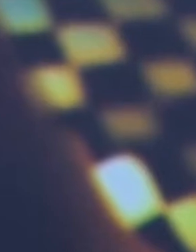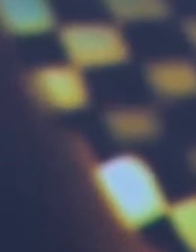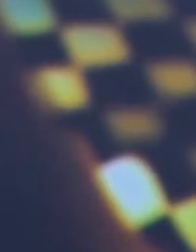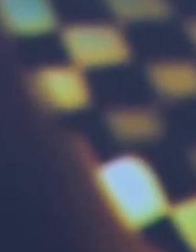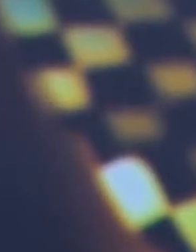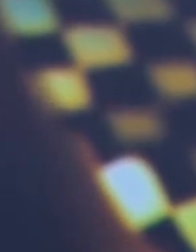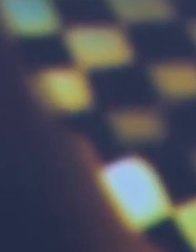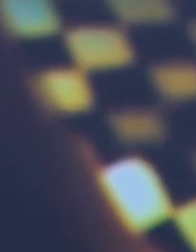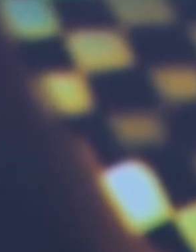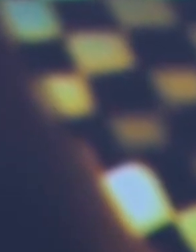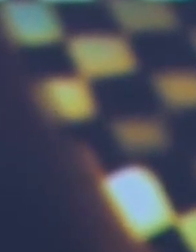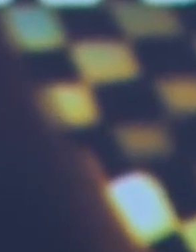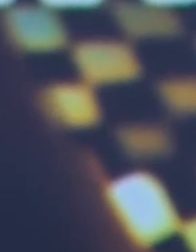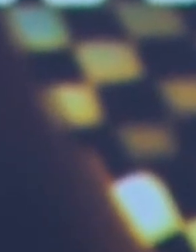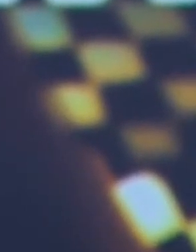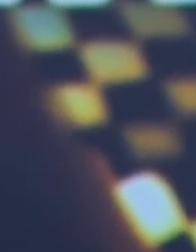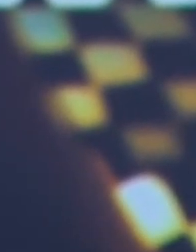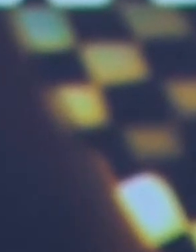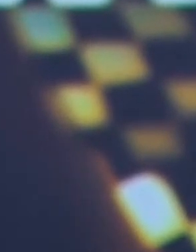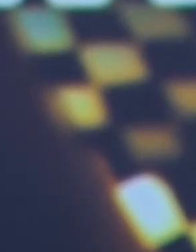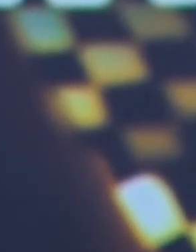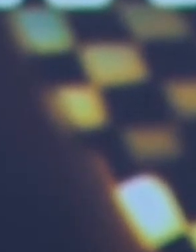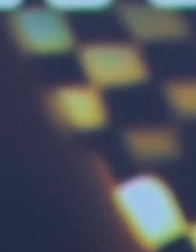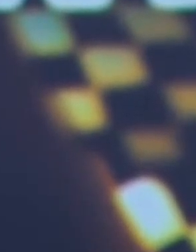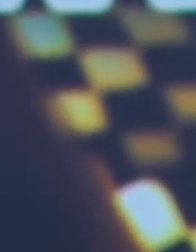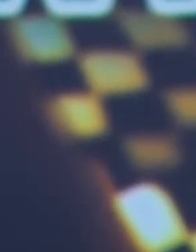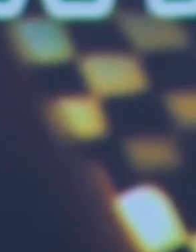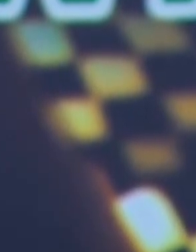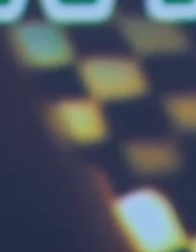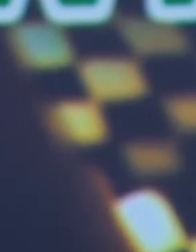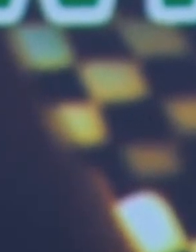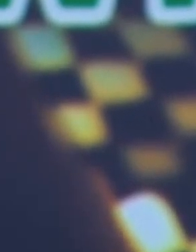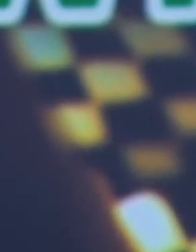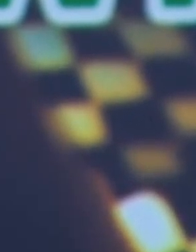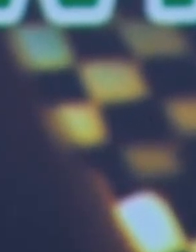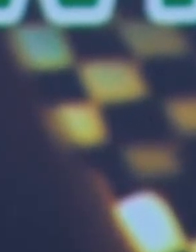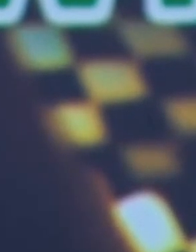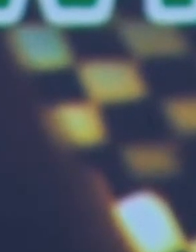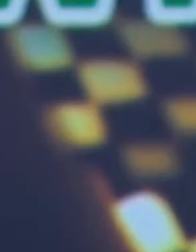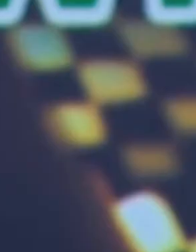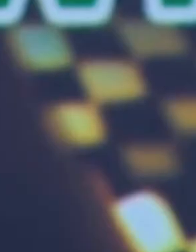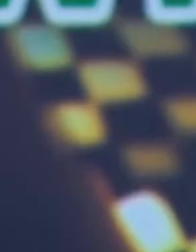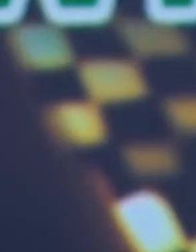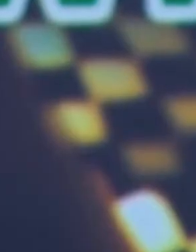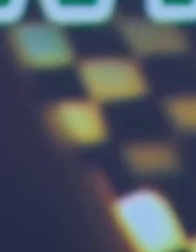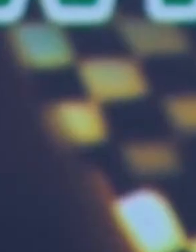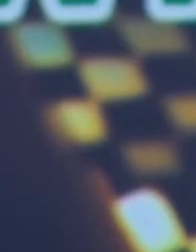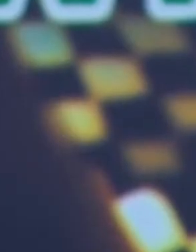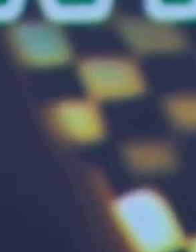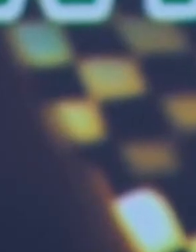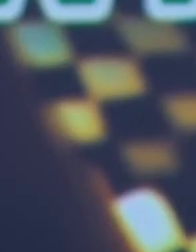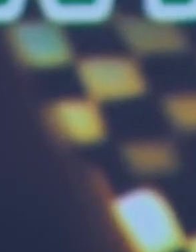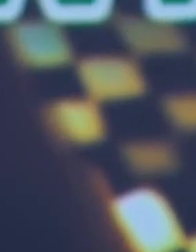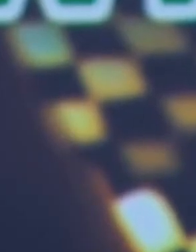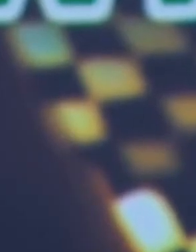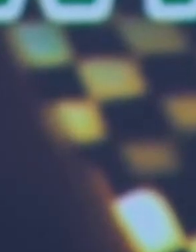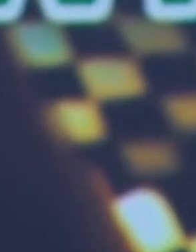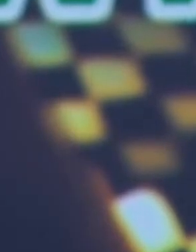wrong, forgive me of my sin, cleanse me with the blood of